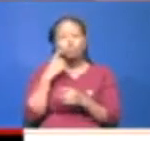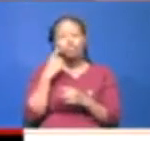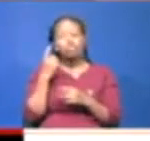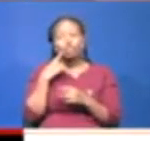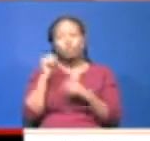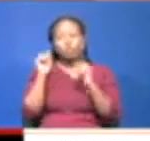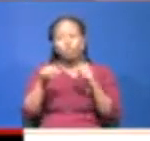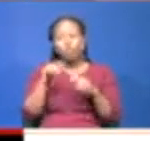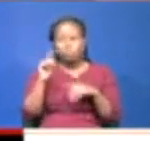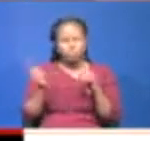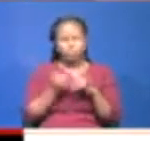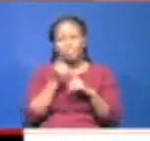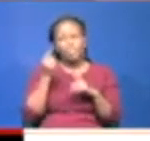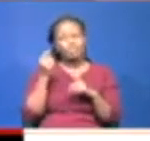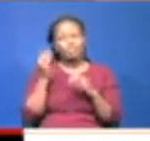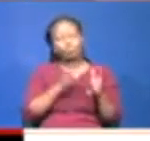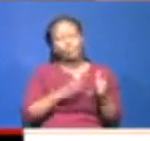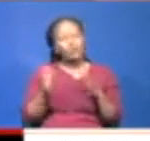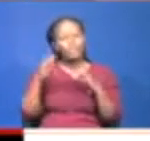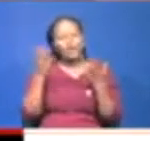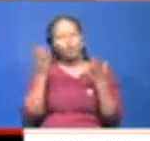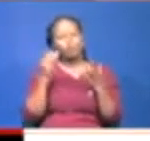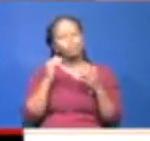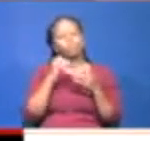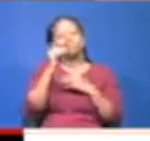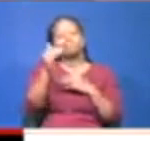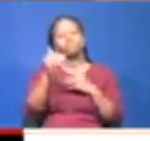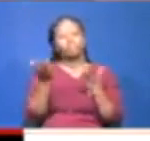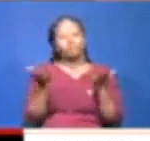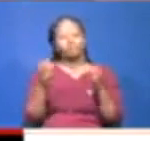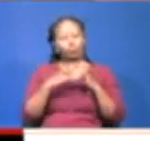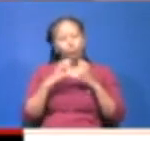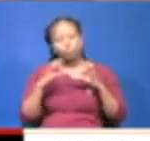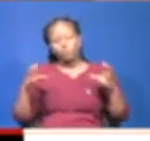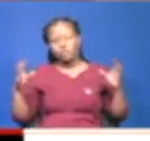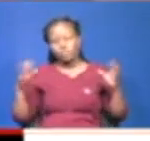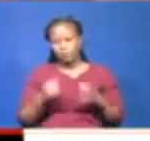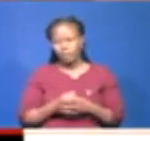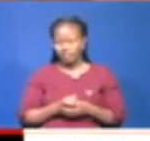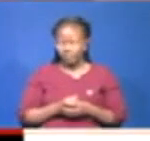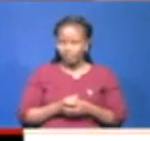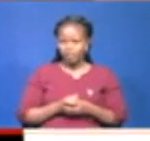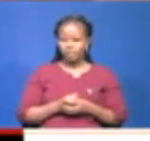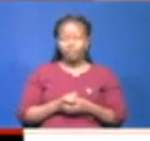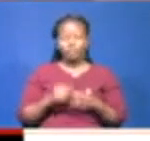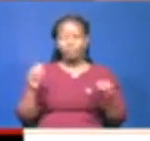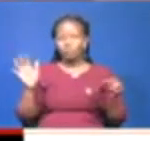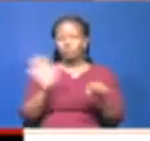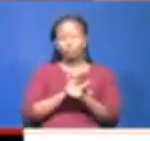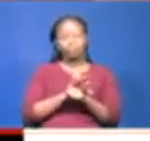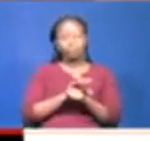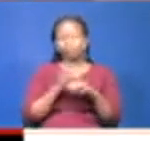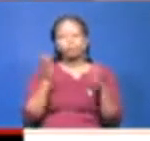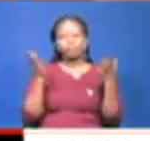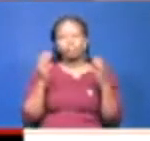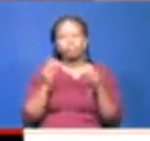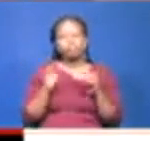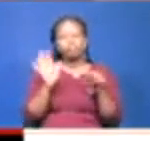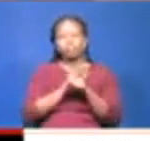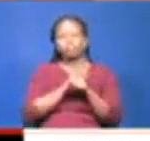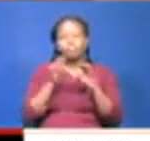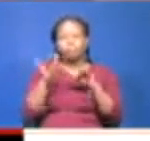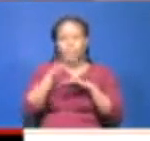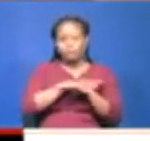have the vision of how much more you can do. So that'll be unique in this. And it will be free of charge? Completely, completely covered. If you make